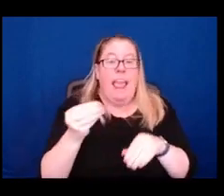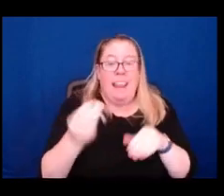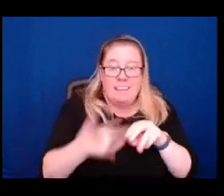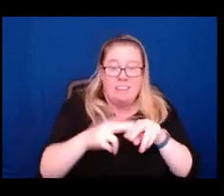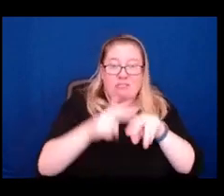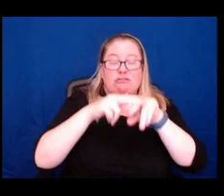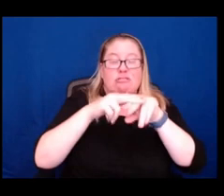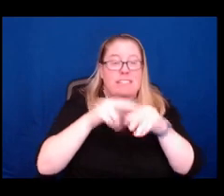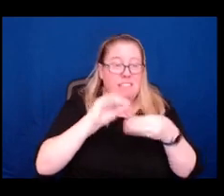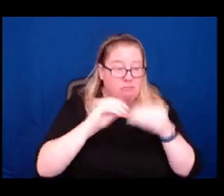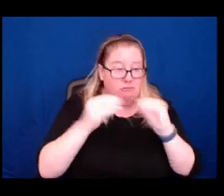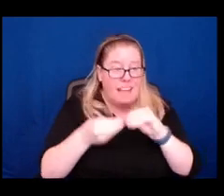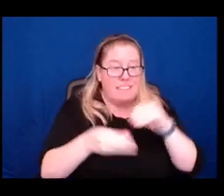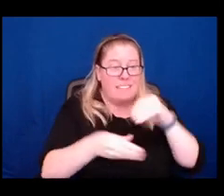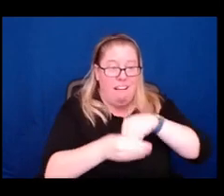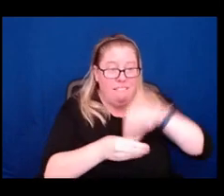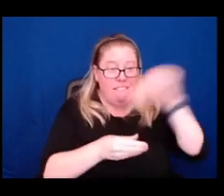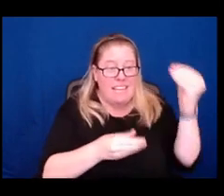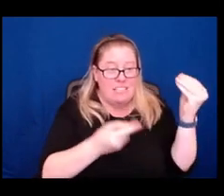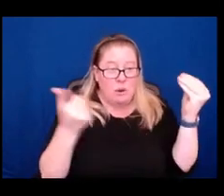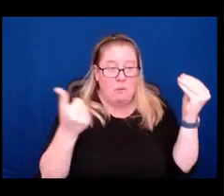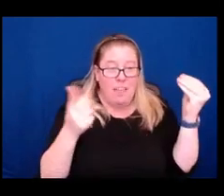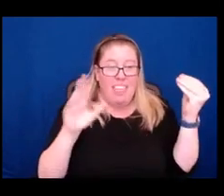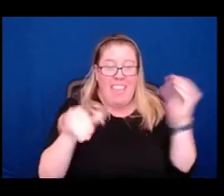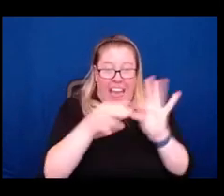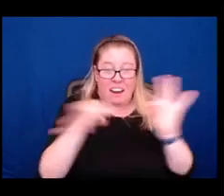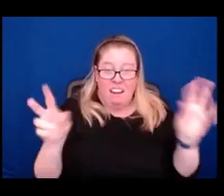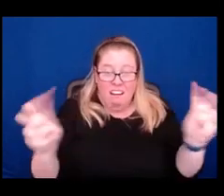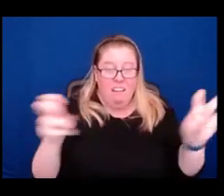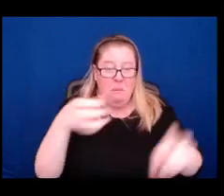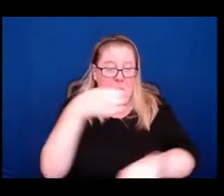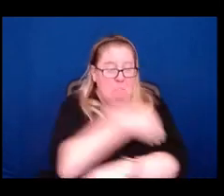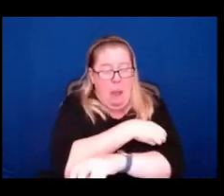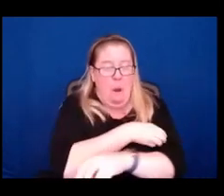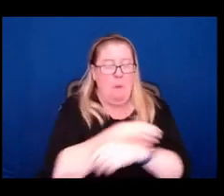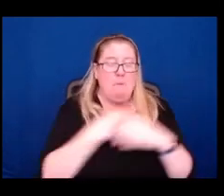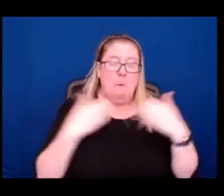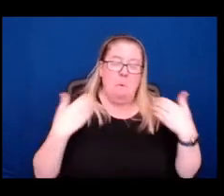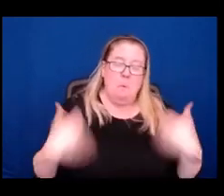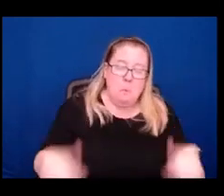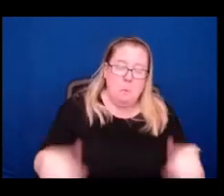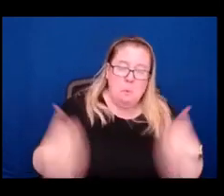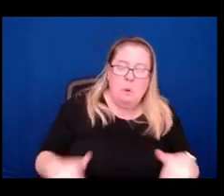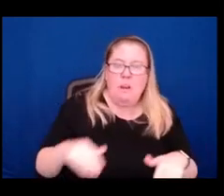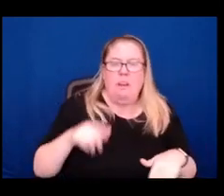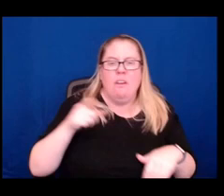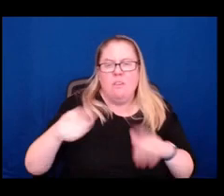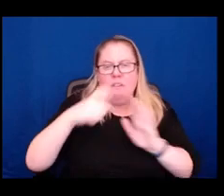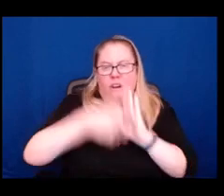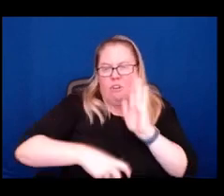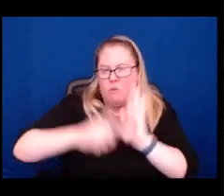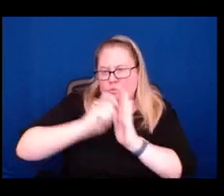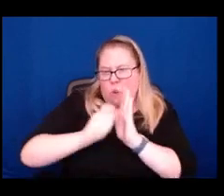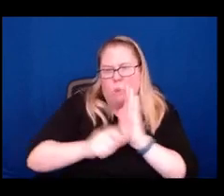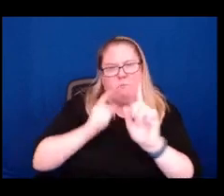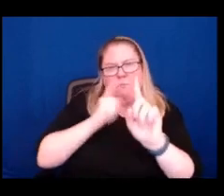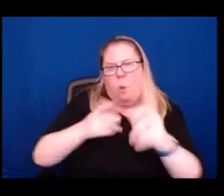and increased rates of hysterectomies." That was powerful, Chloe. Tell me about when you wrote this article. What was your